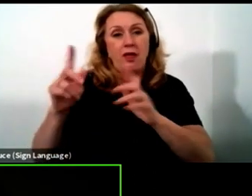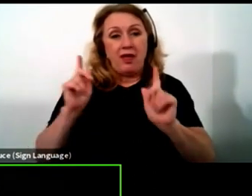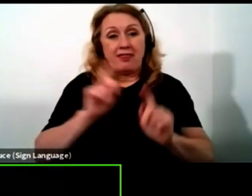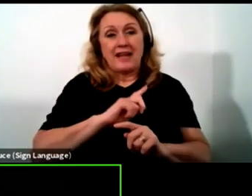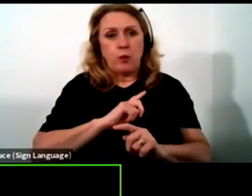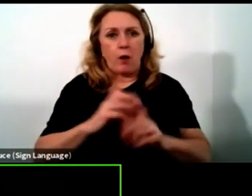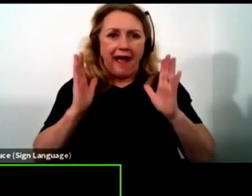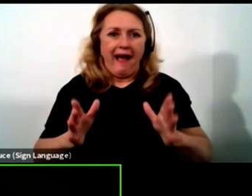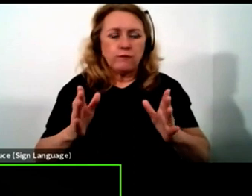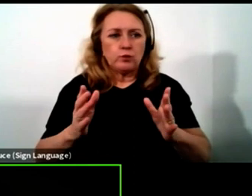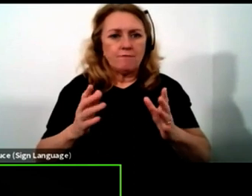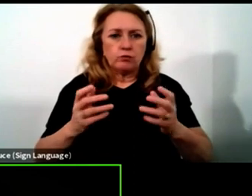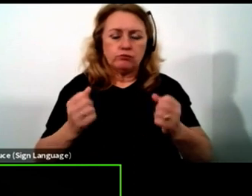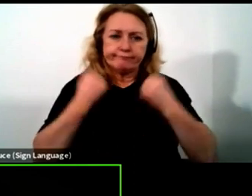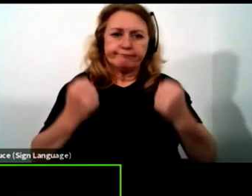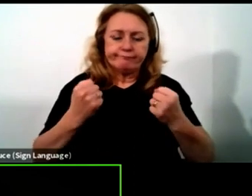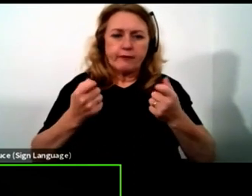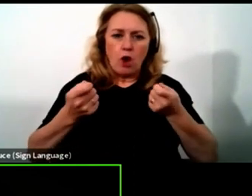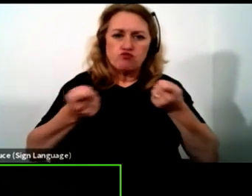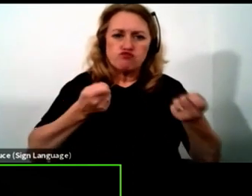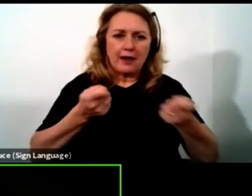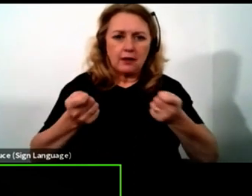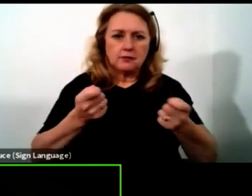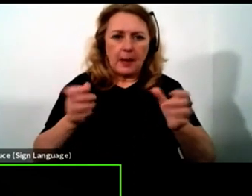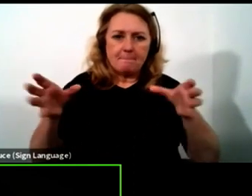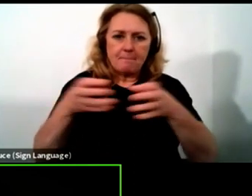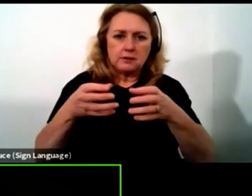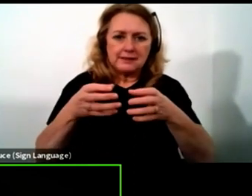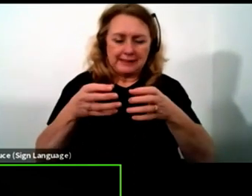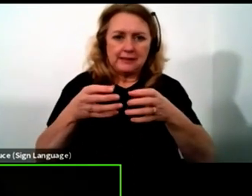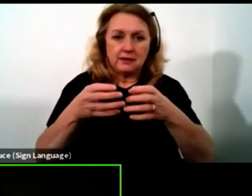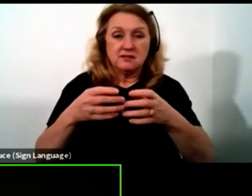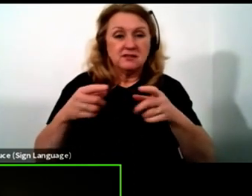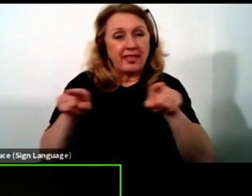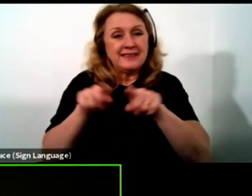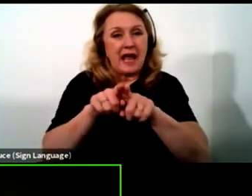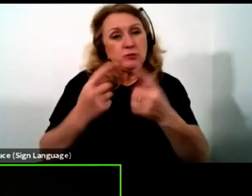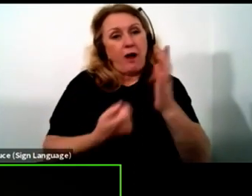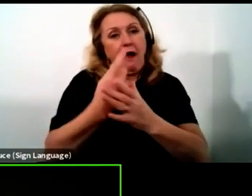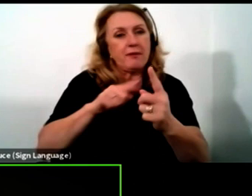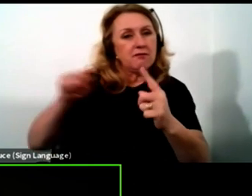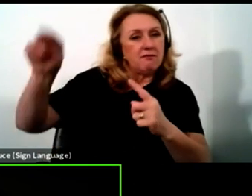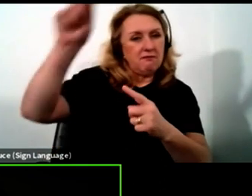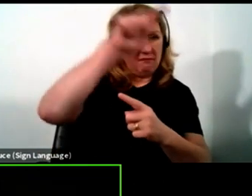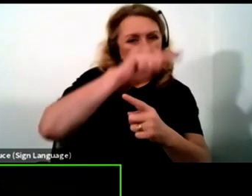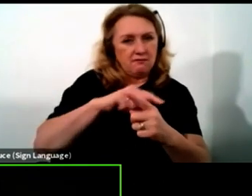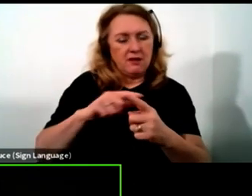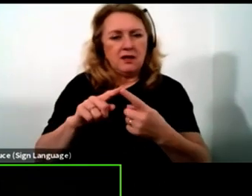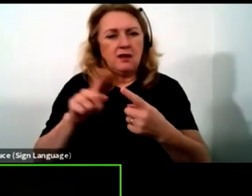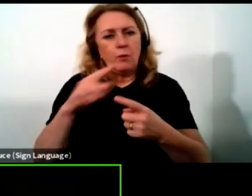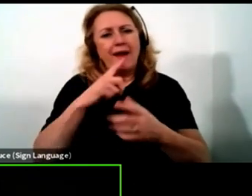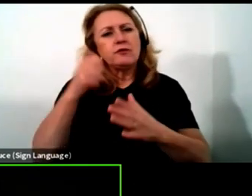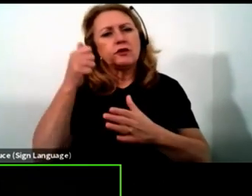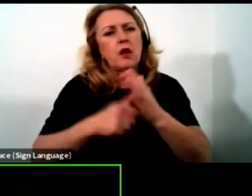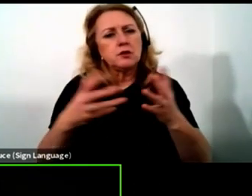strong, again, regulatory body in Africa, completely aligned with what's happening elsewhere. So if we already have started